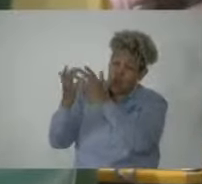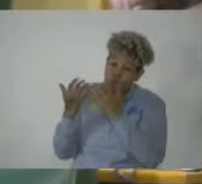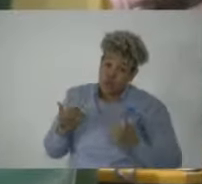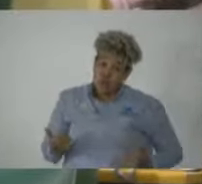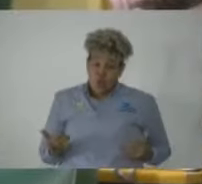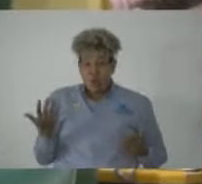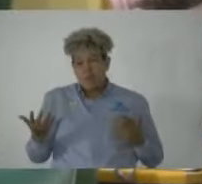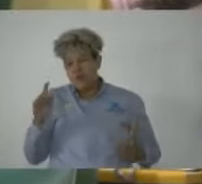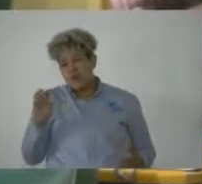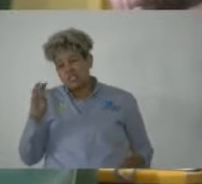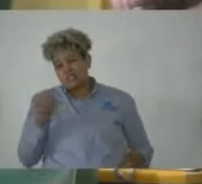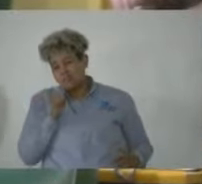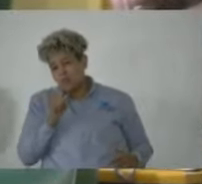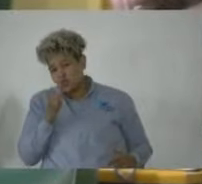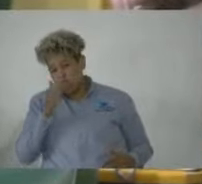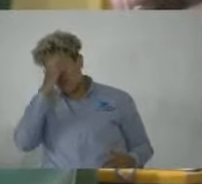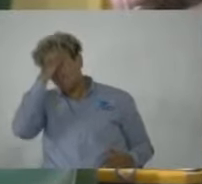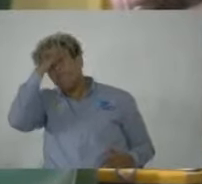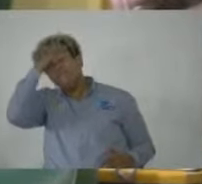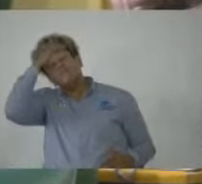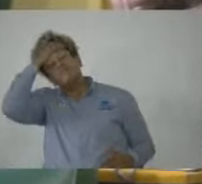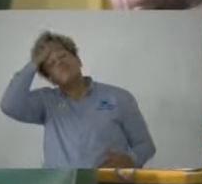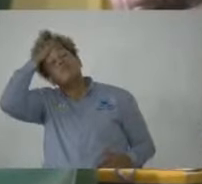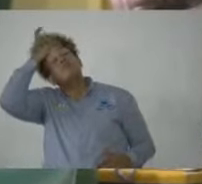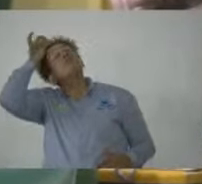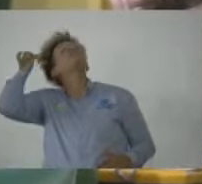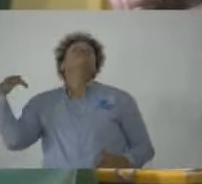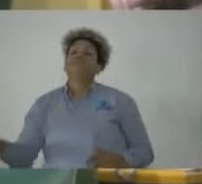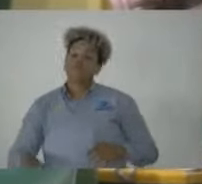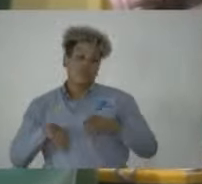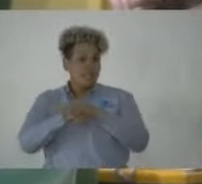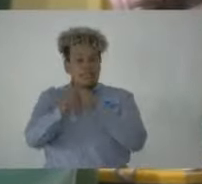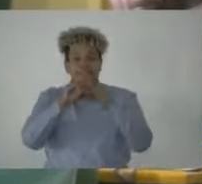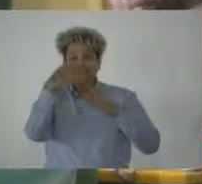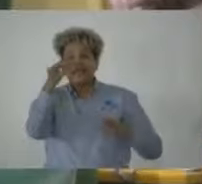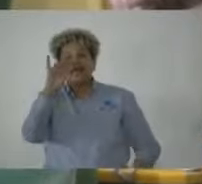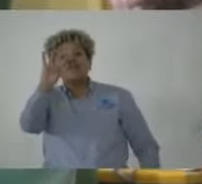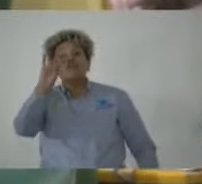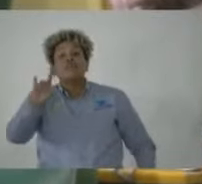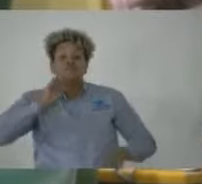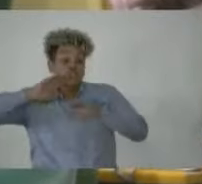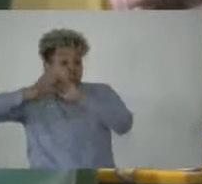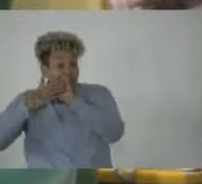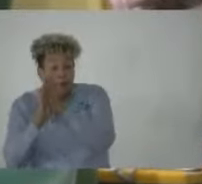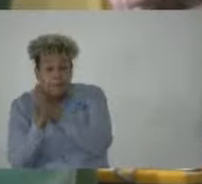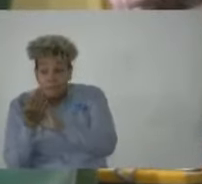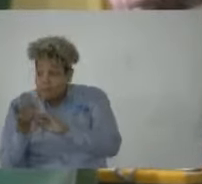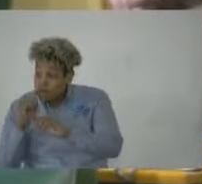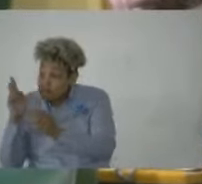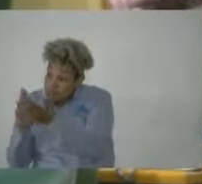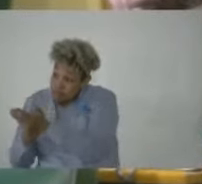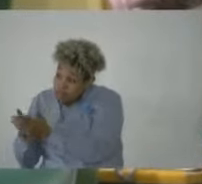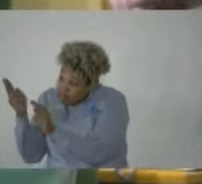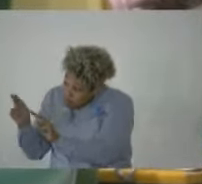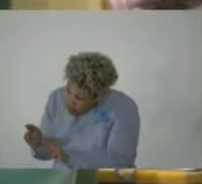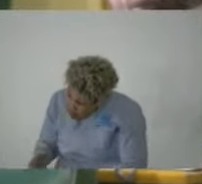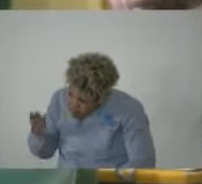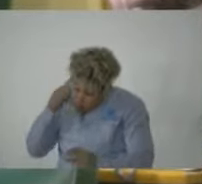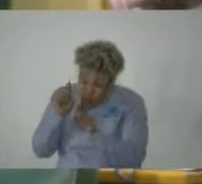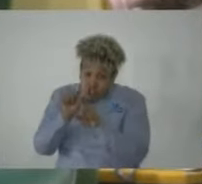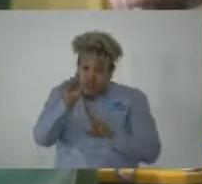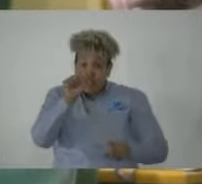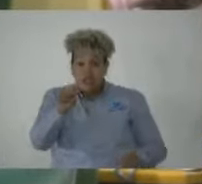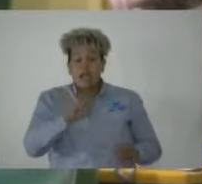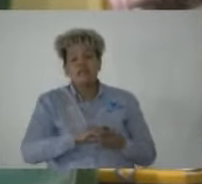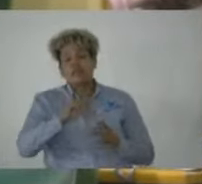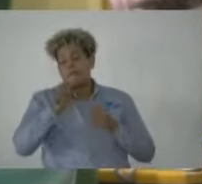be 160. I don't have the exact number. It was entered into 1947, and Jamaica became a contracting party of the GATT